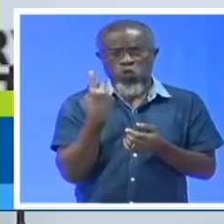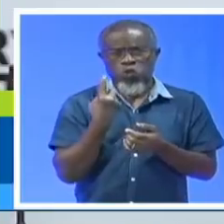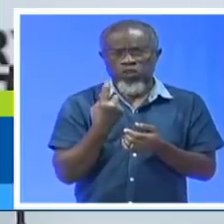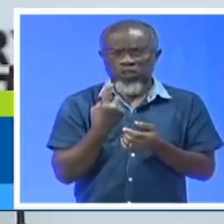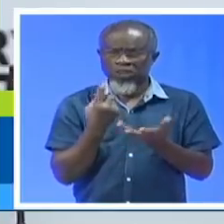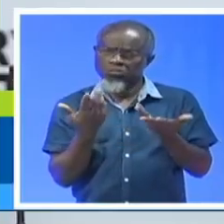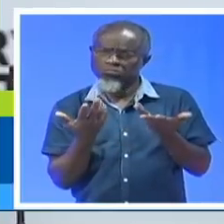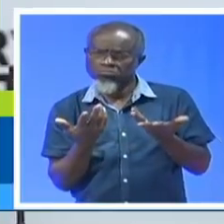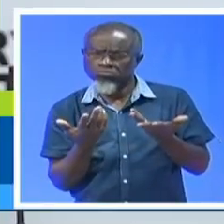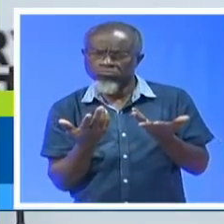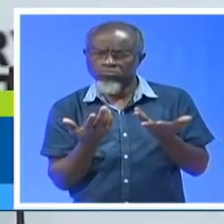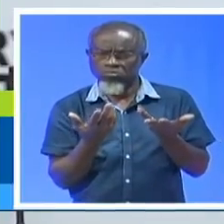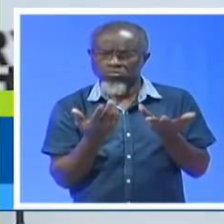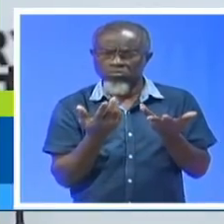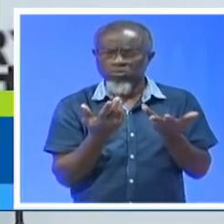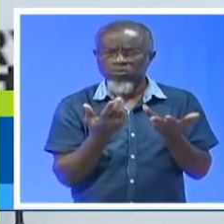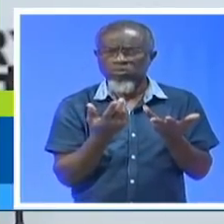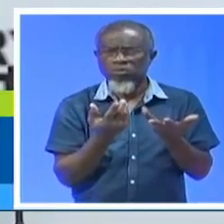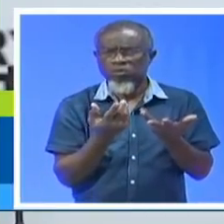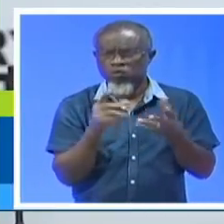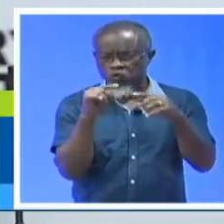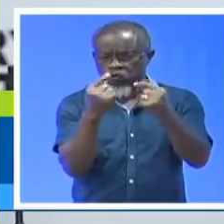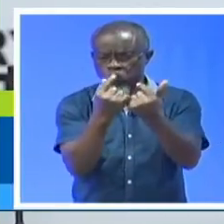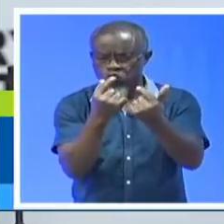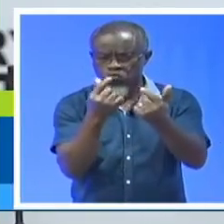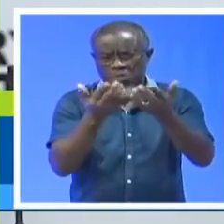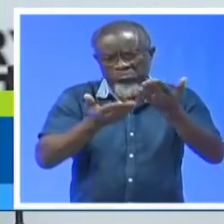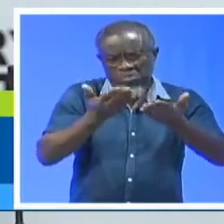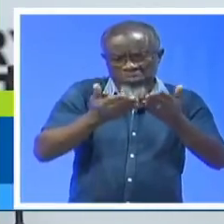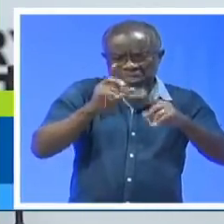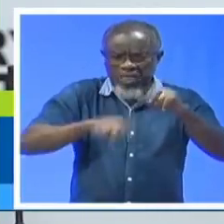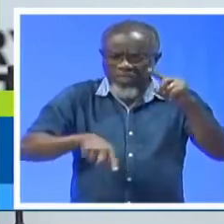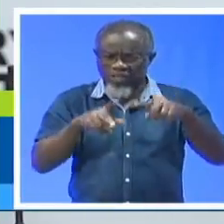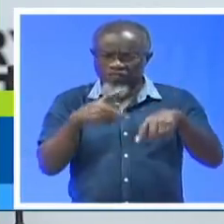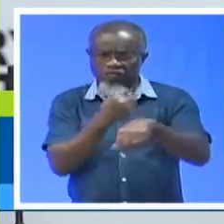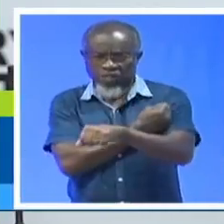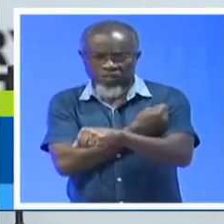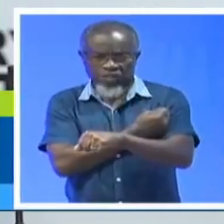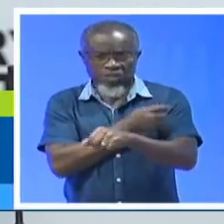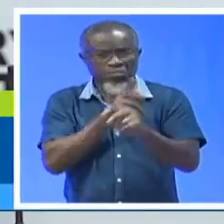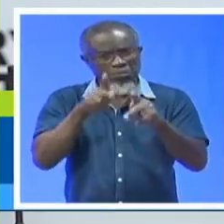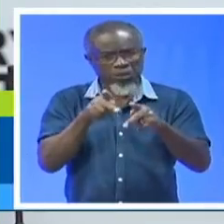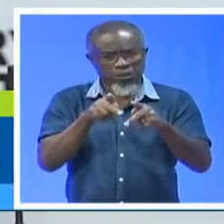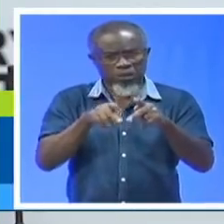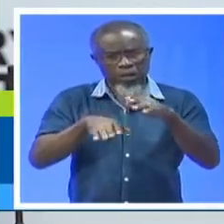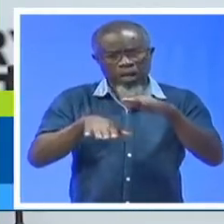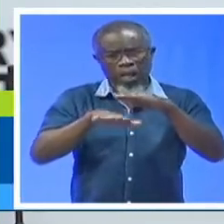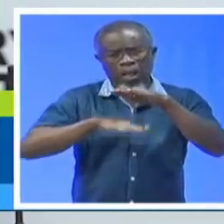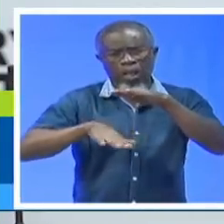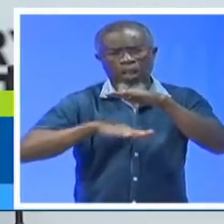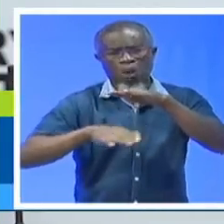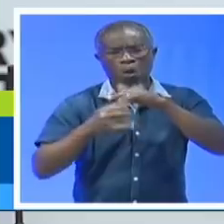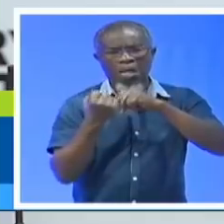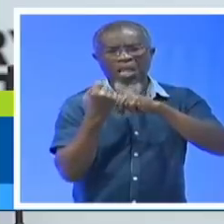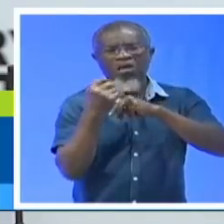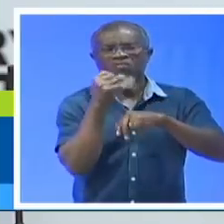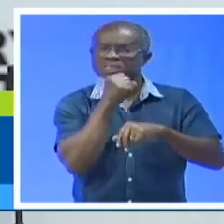is excluded from being vaccinated is anyone 11 years and younger.